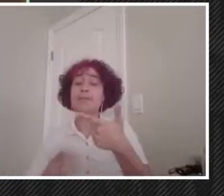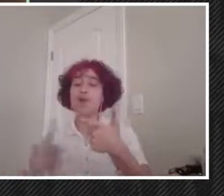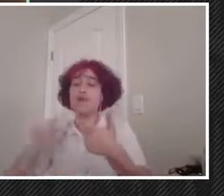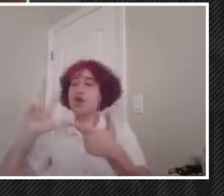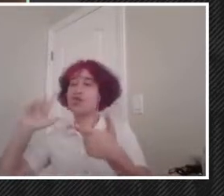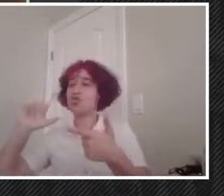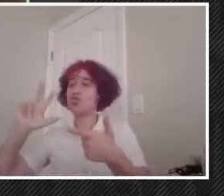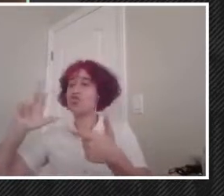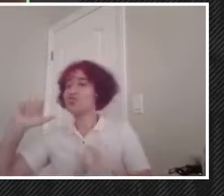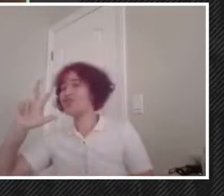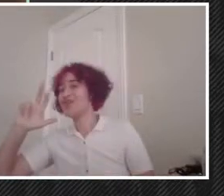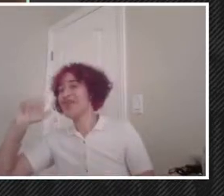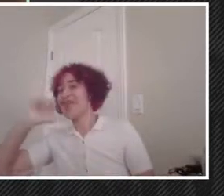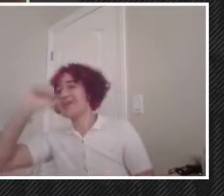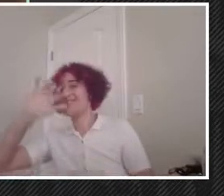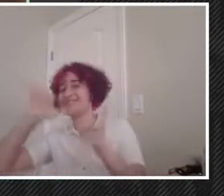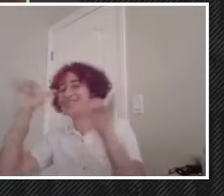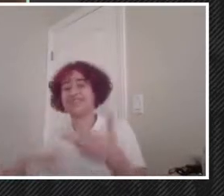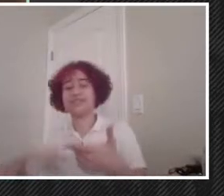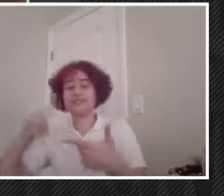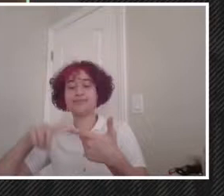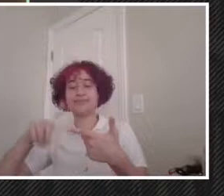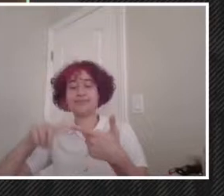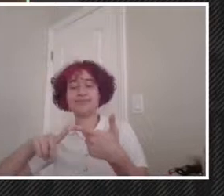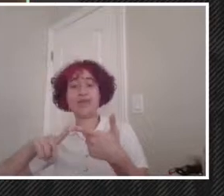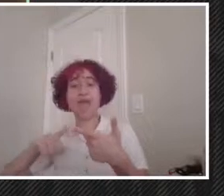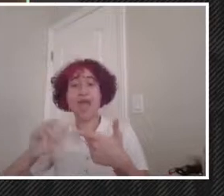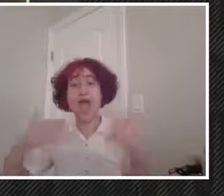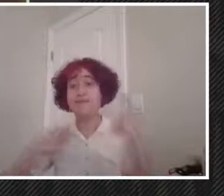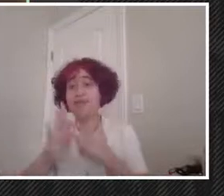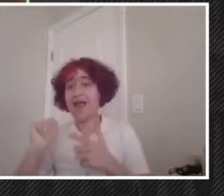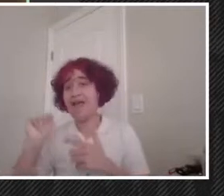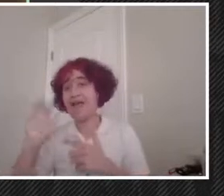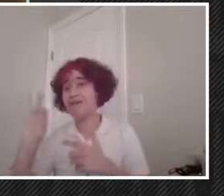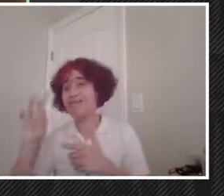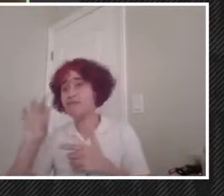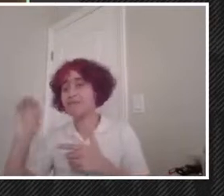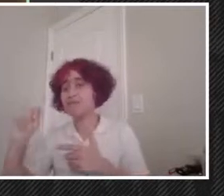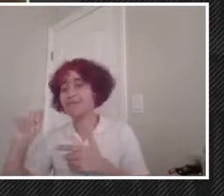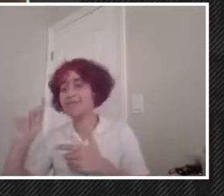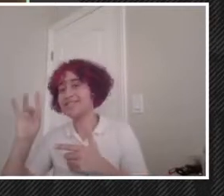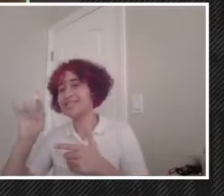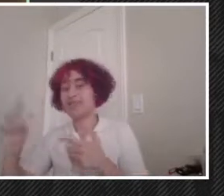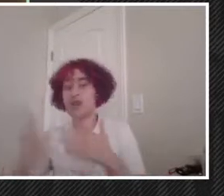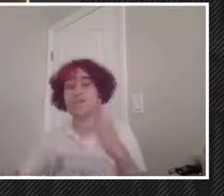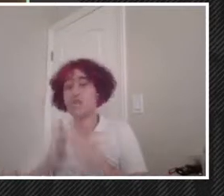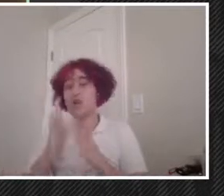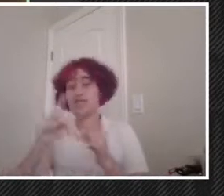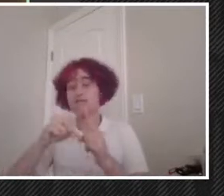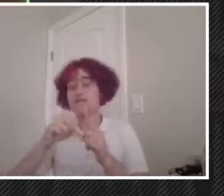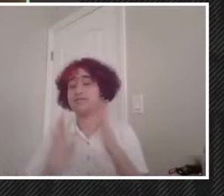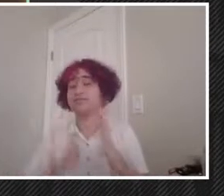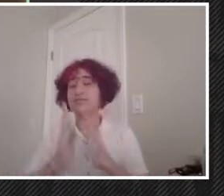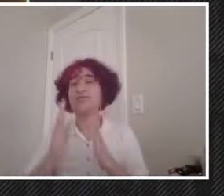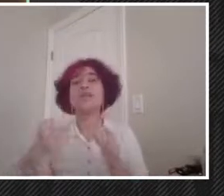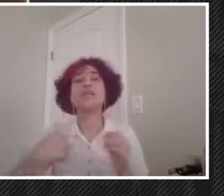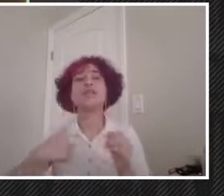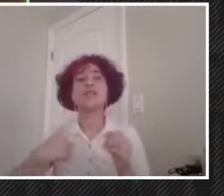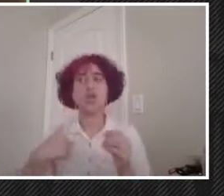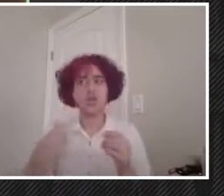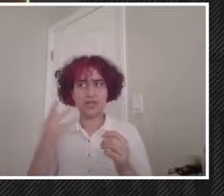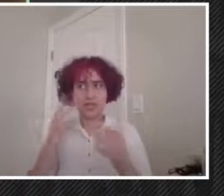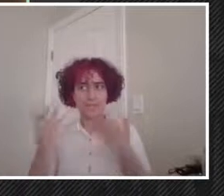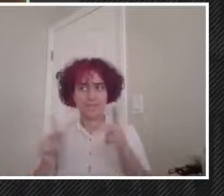affronted. The last one was active. Affronted was something that we saw. People were upset about it and they took it personally. So it's one thing